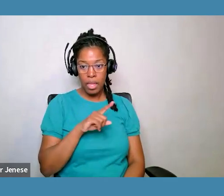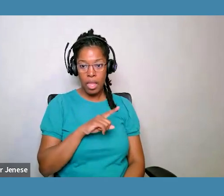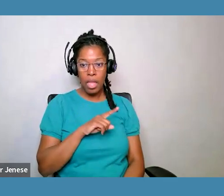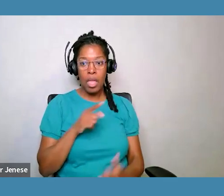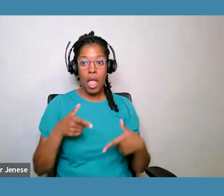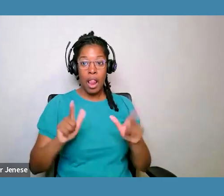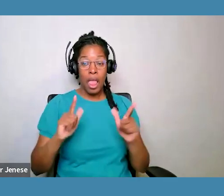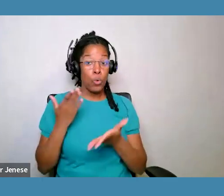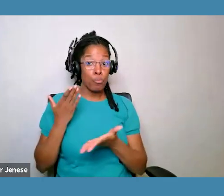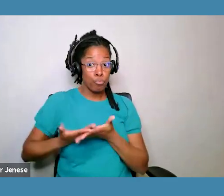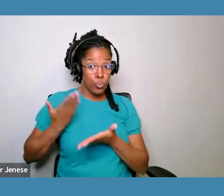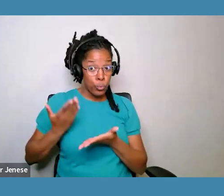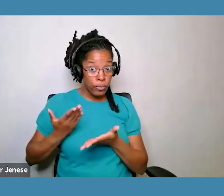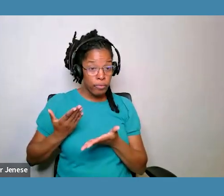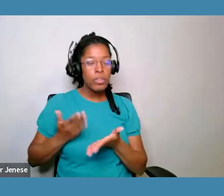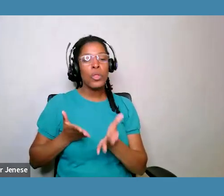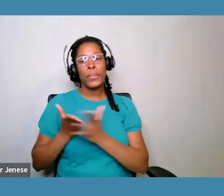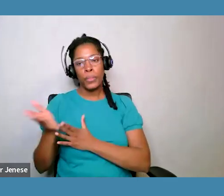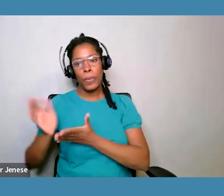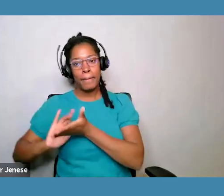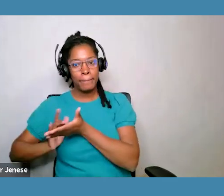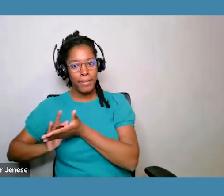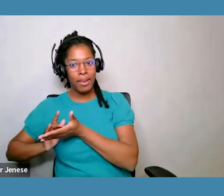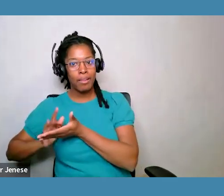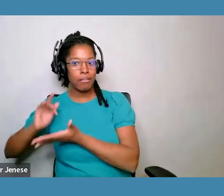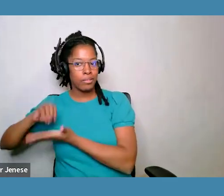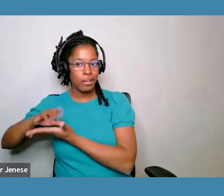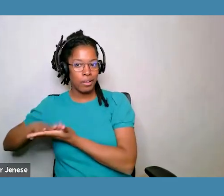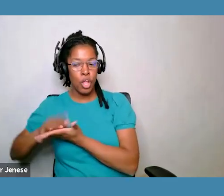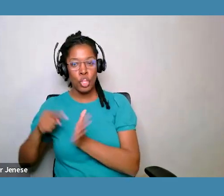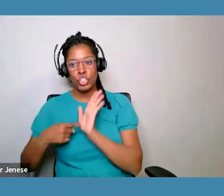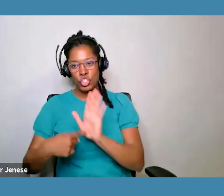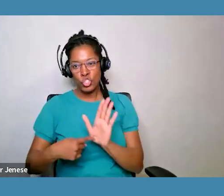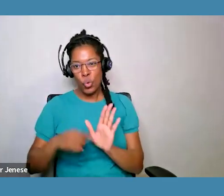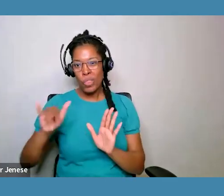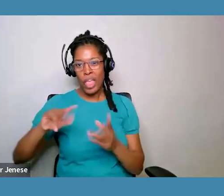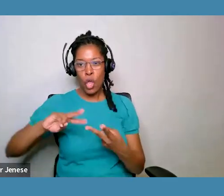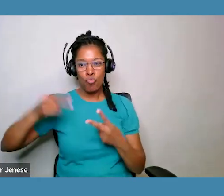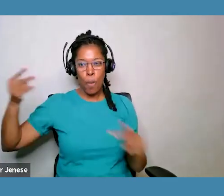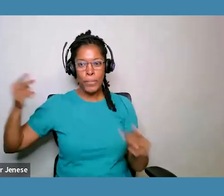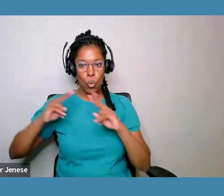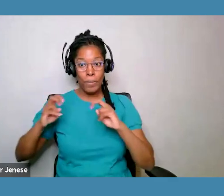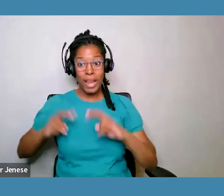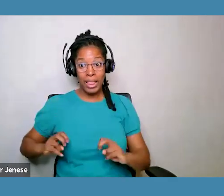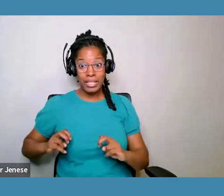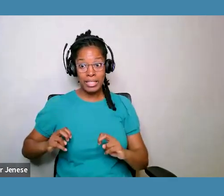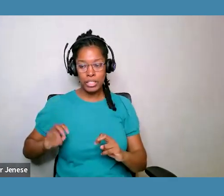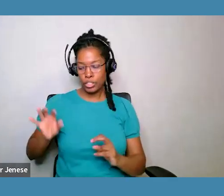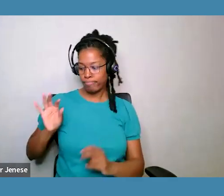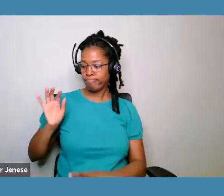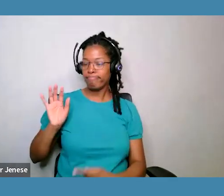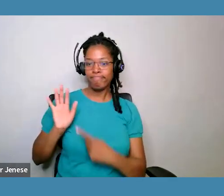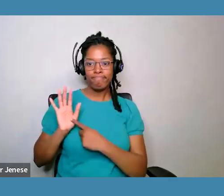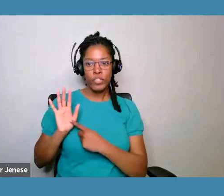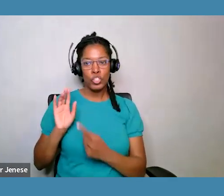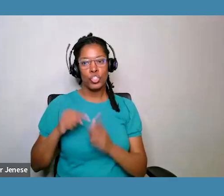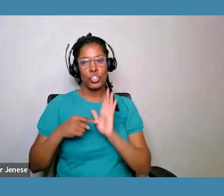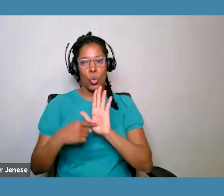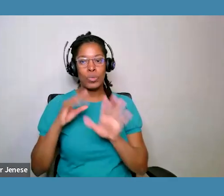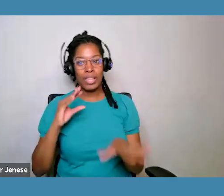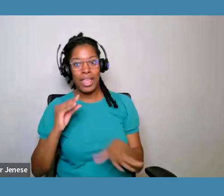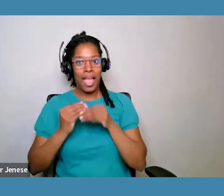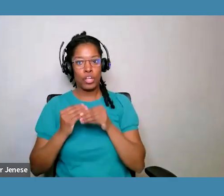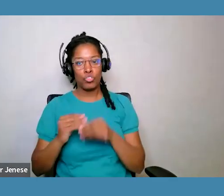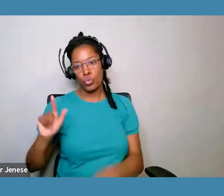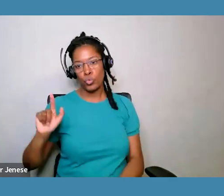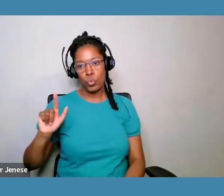proof of this by medical records that show a chromosome analysis that shows the extra chromosome